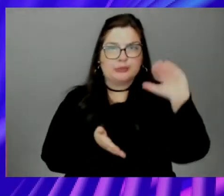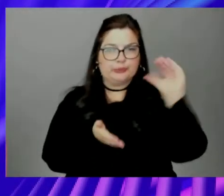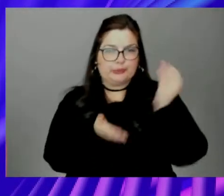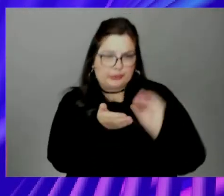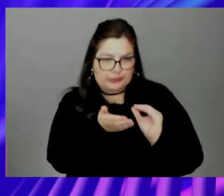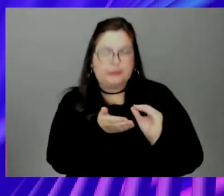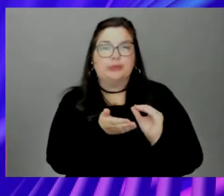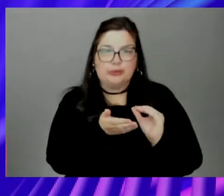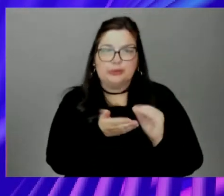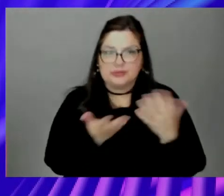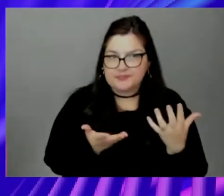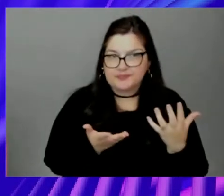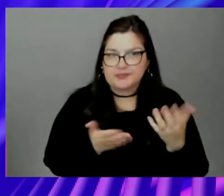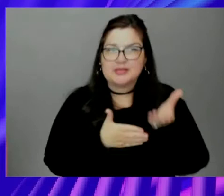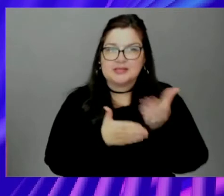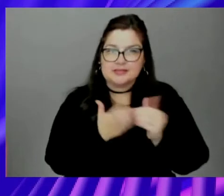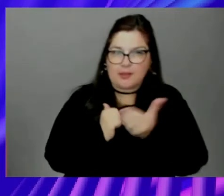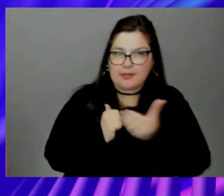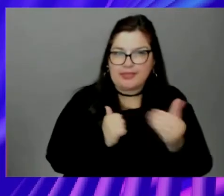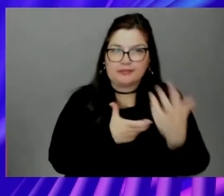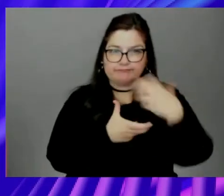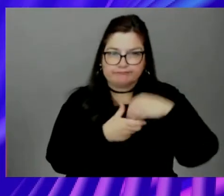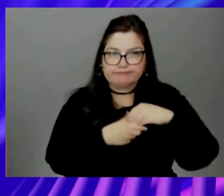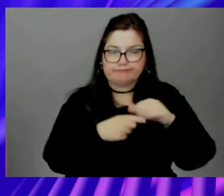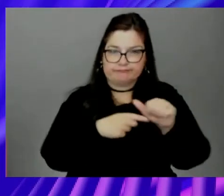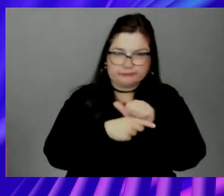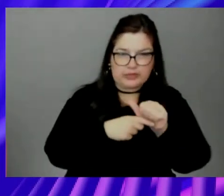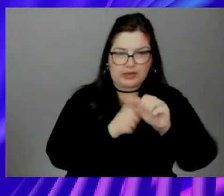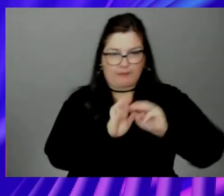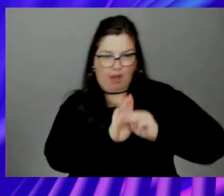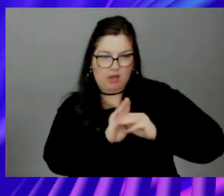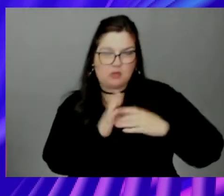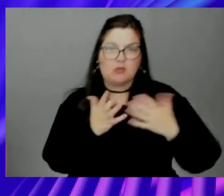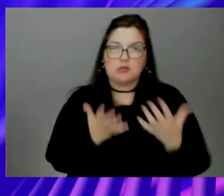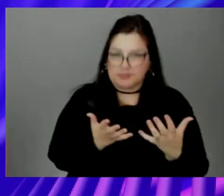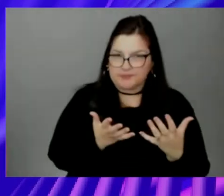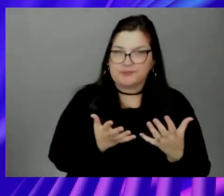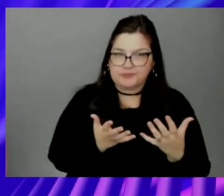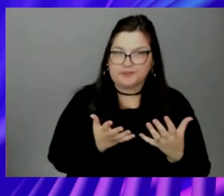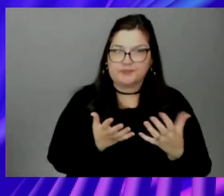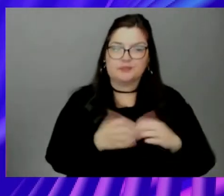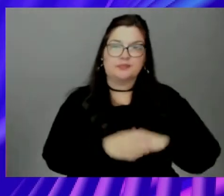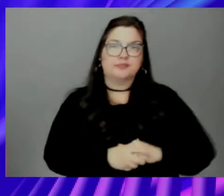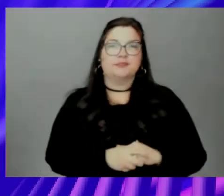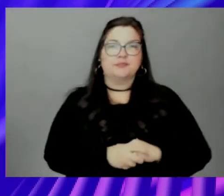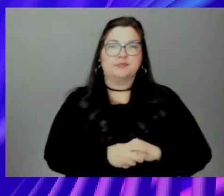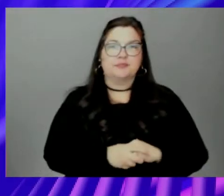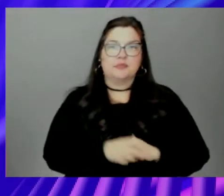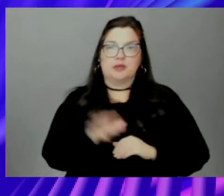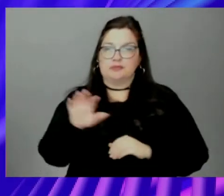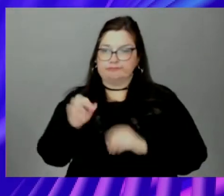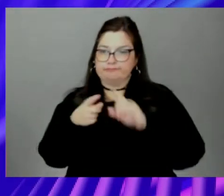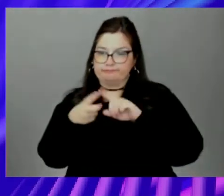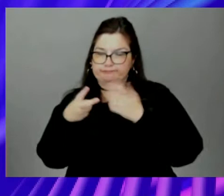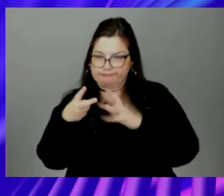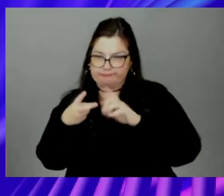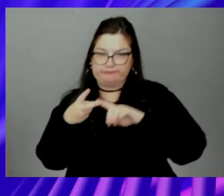are some of the things that goes into training a model. And when we have done that, so we literally call